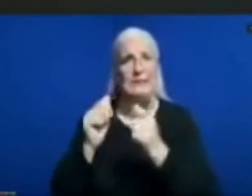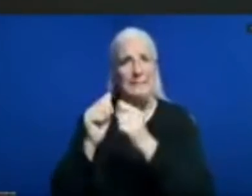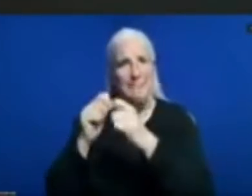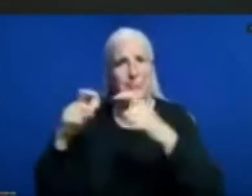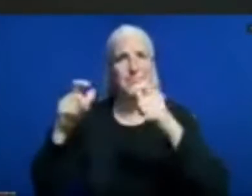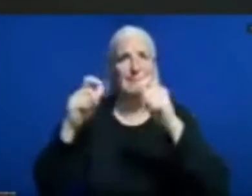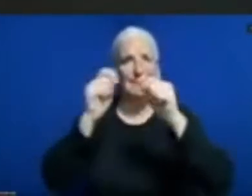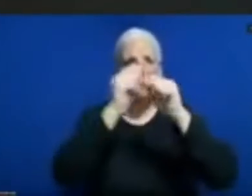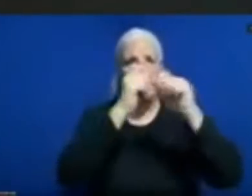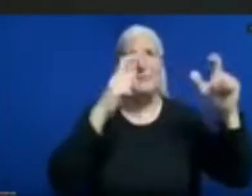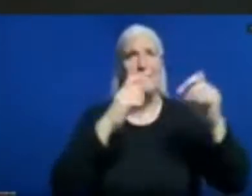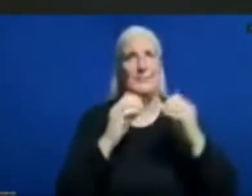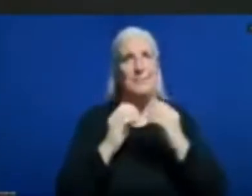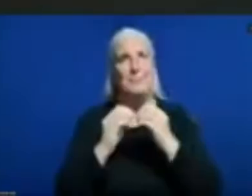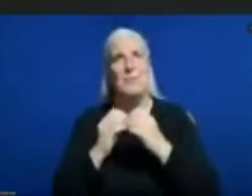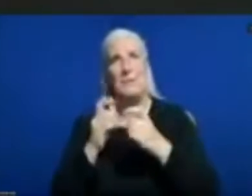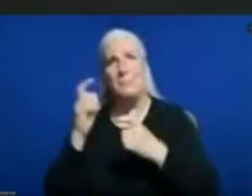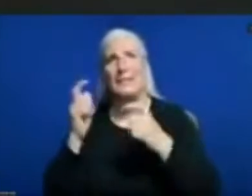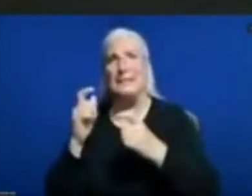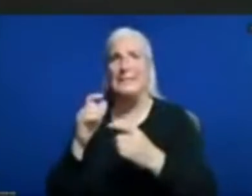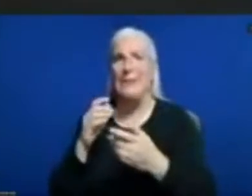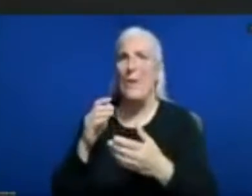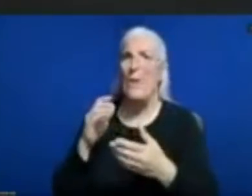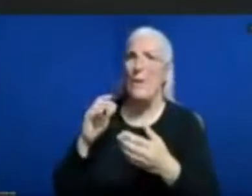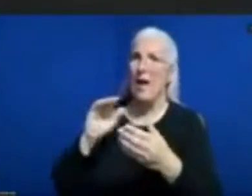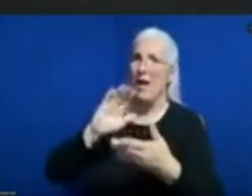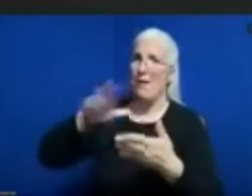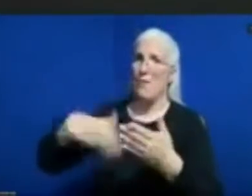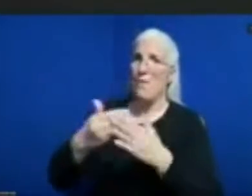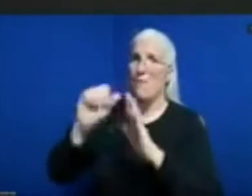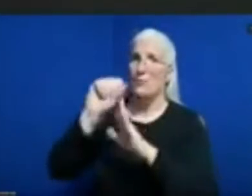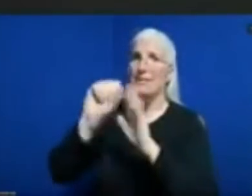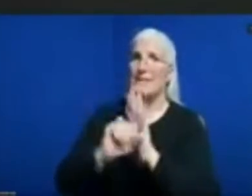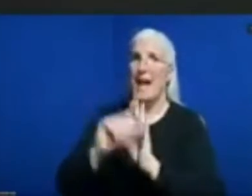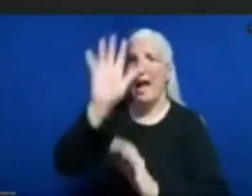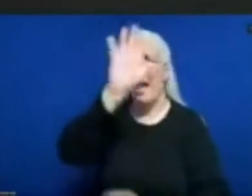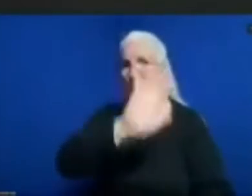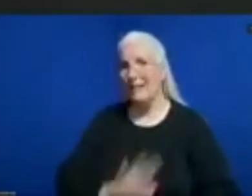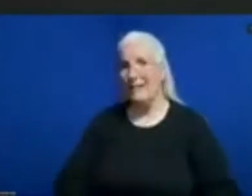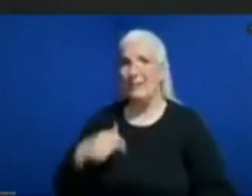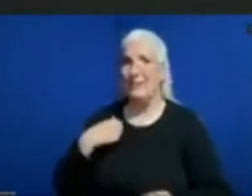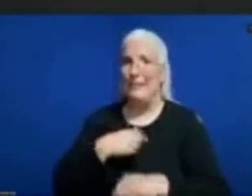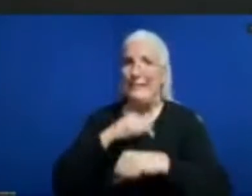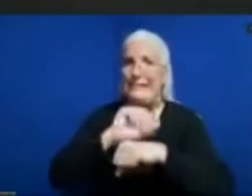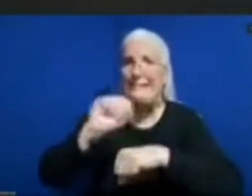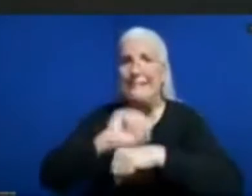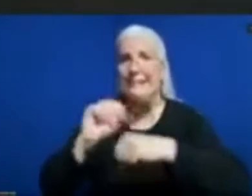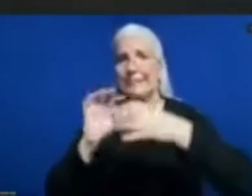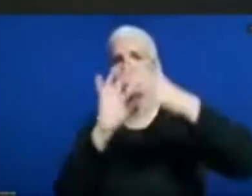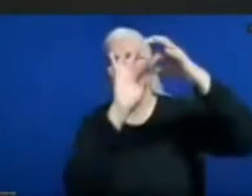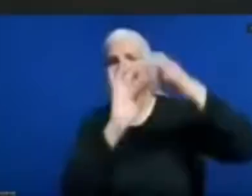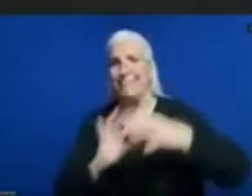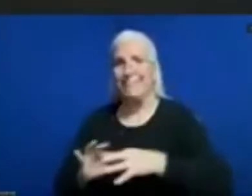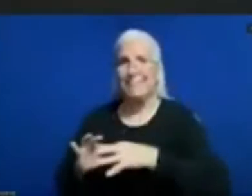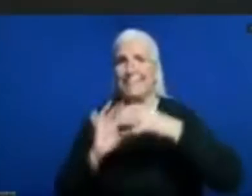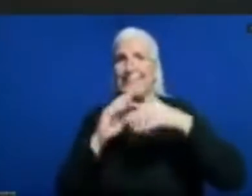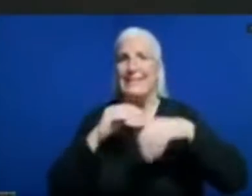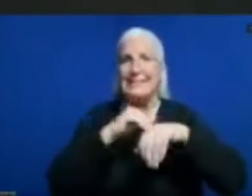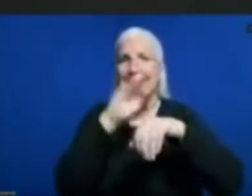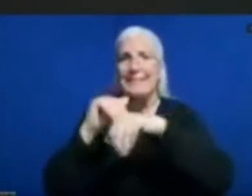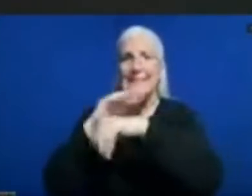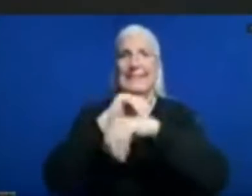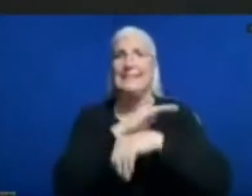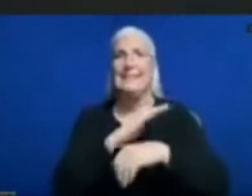master mutual aid system, we have to be able to reassign resources as needed to help our